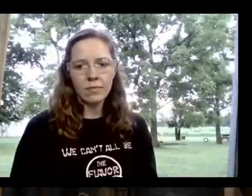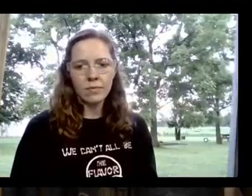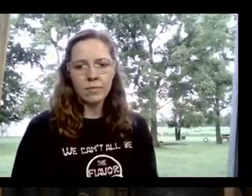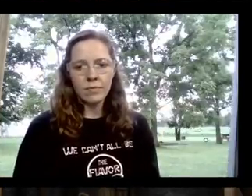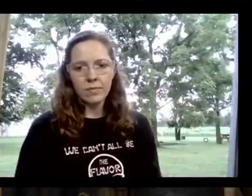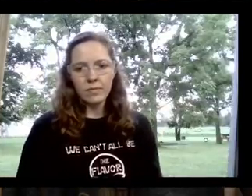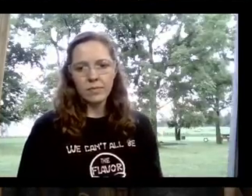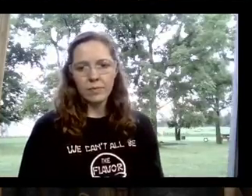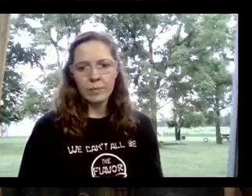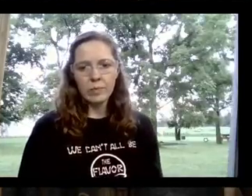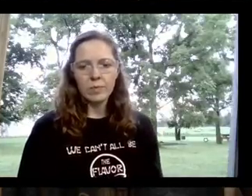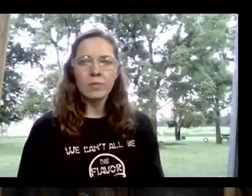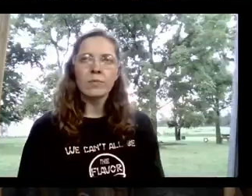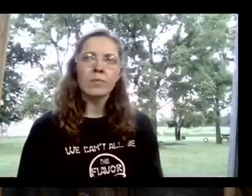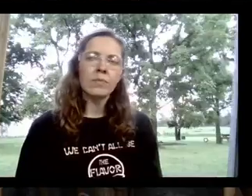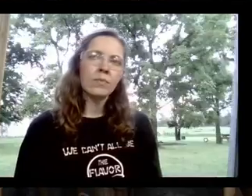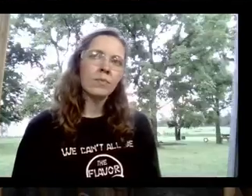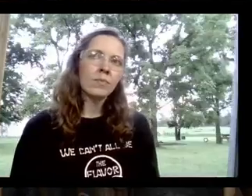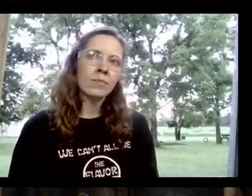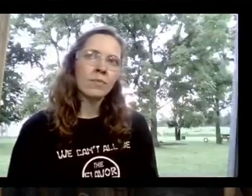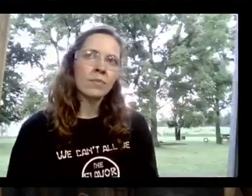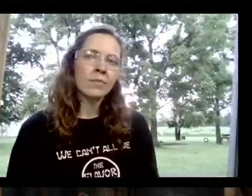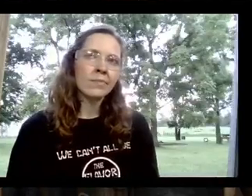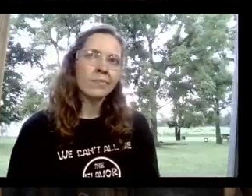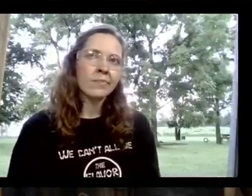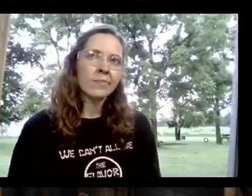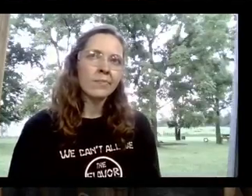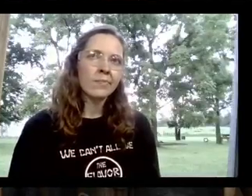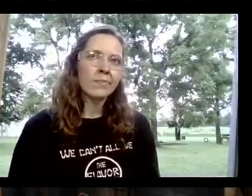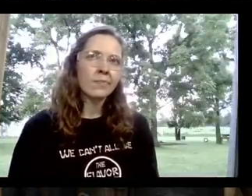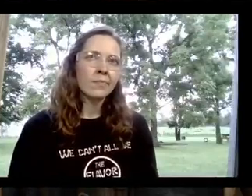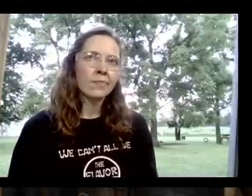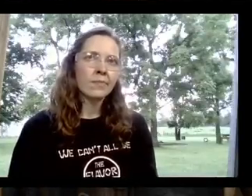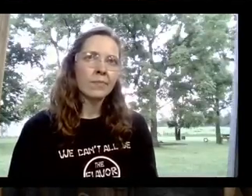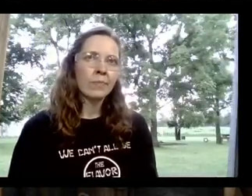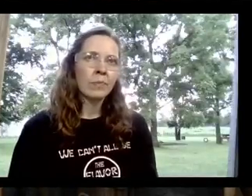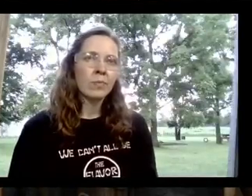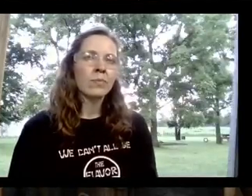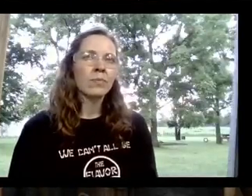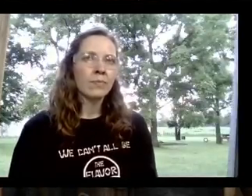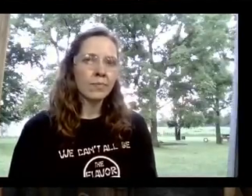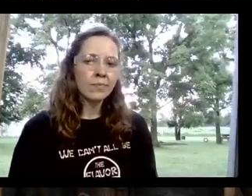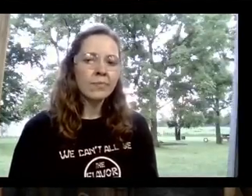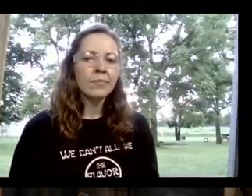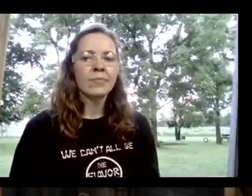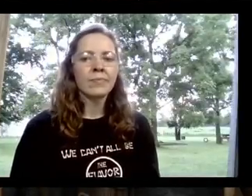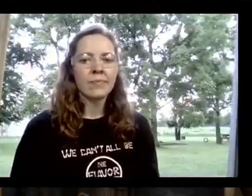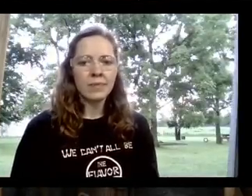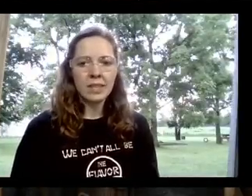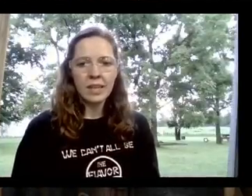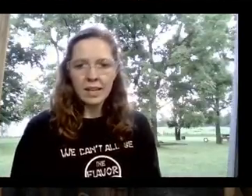something like a 4140 or a 5160 or something like that.